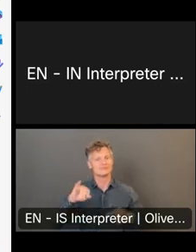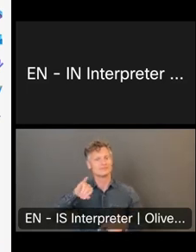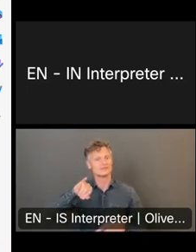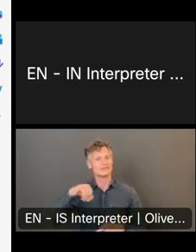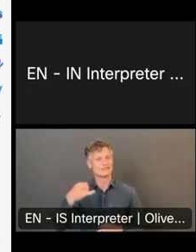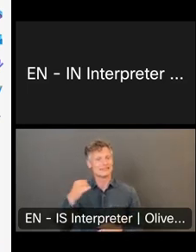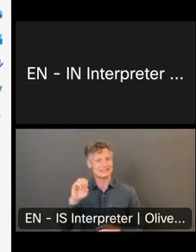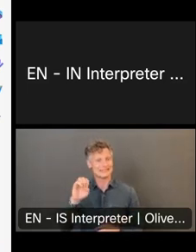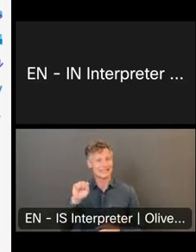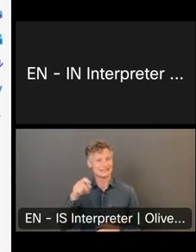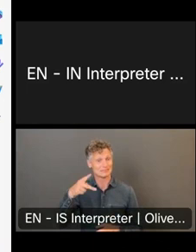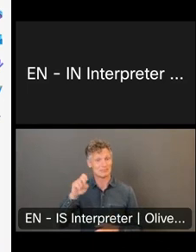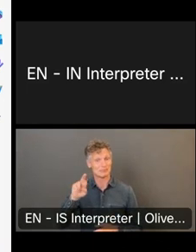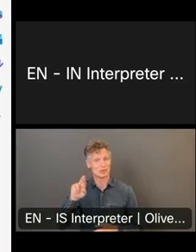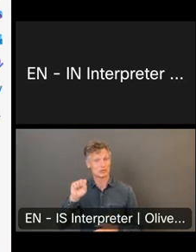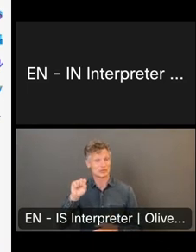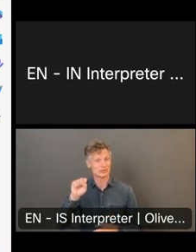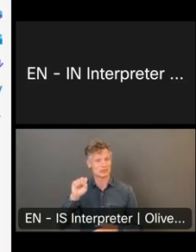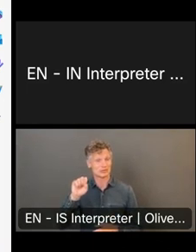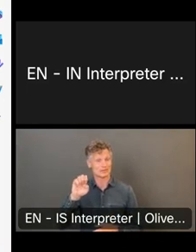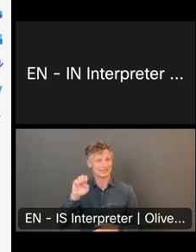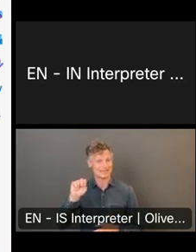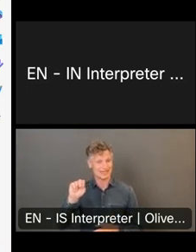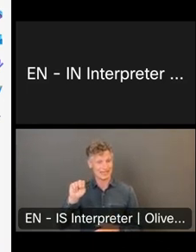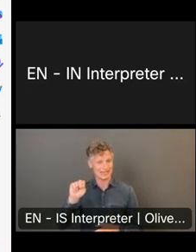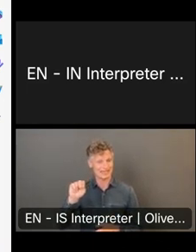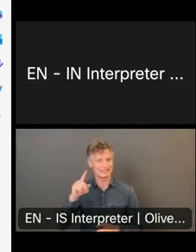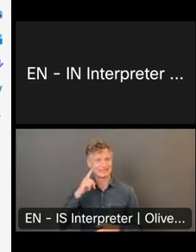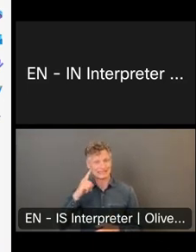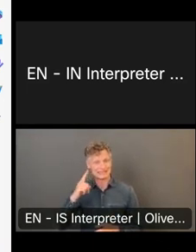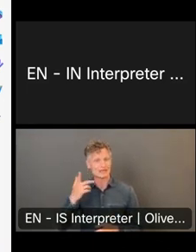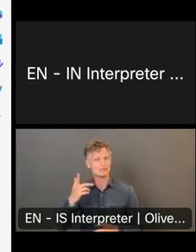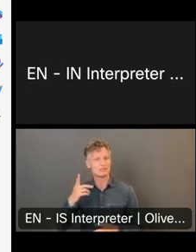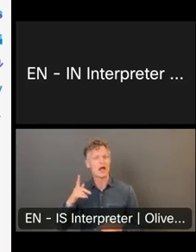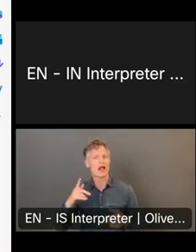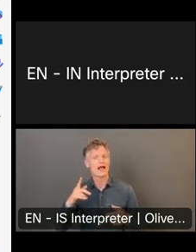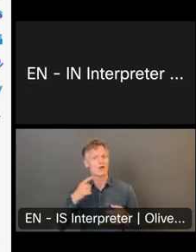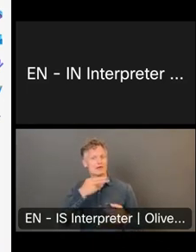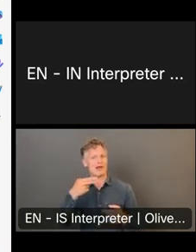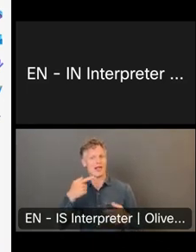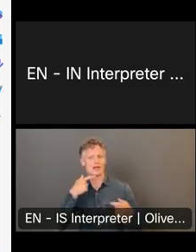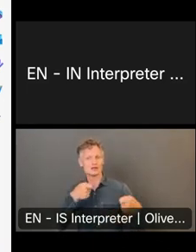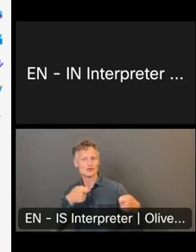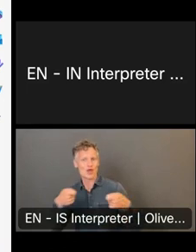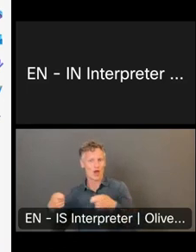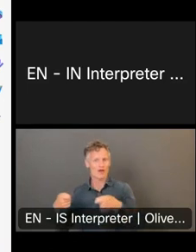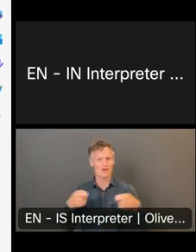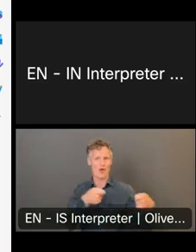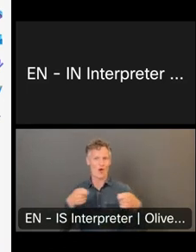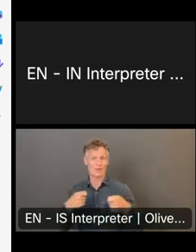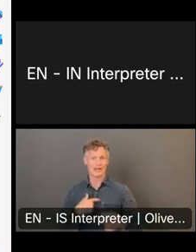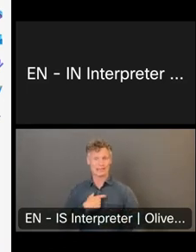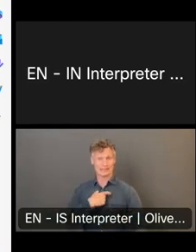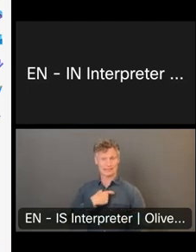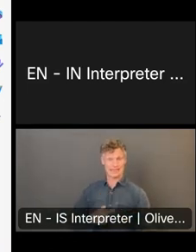two opposite tendencies affecting language change in terms of a tug of war between speaker-oriented ease or economy